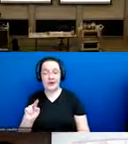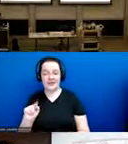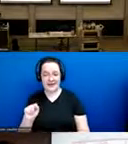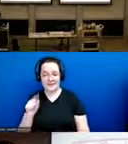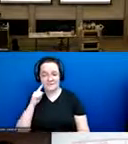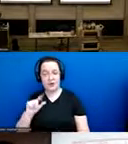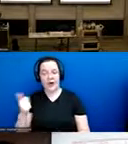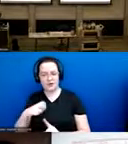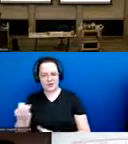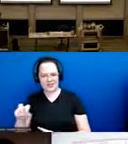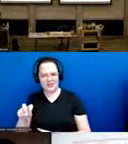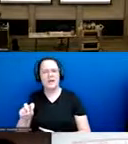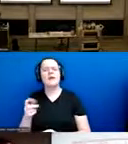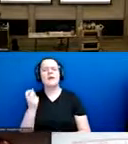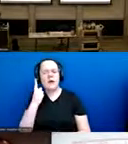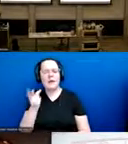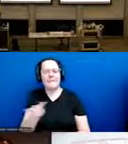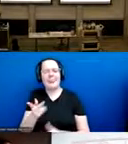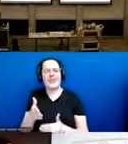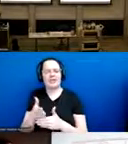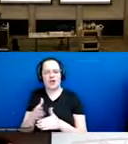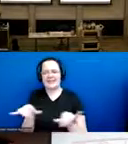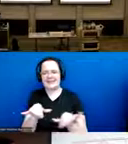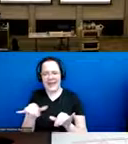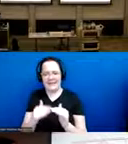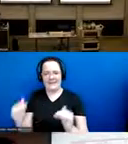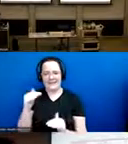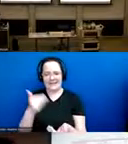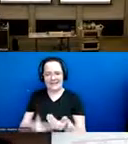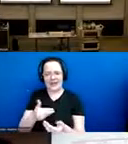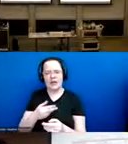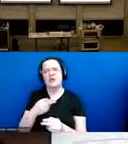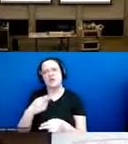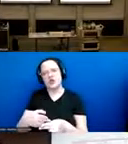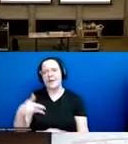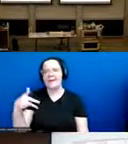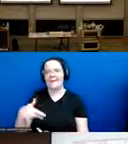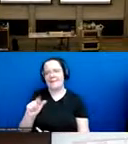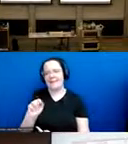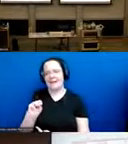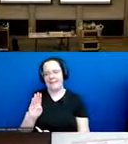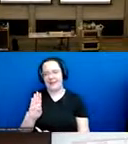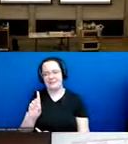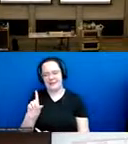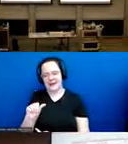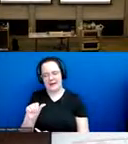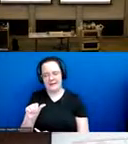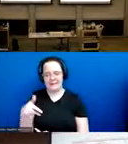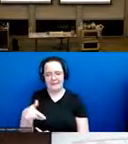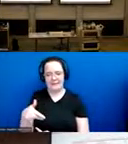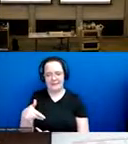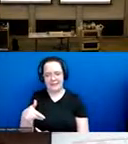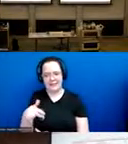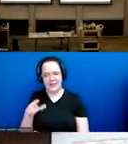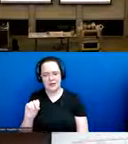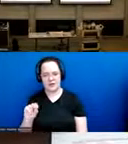called a lambda configuration, right? Obviously, so it's a lambda configuration, okay? So then what you gain by doing this